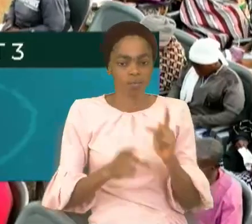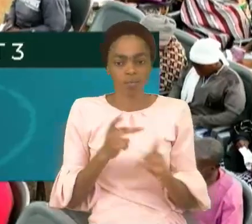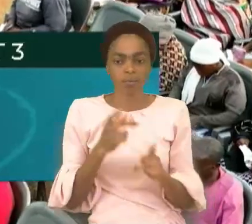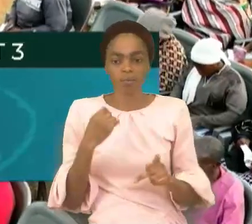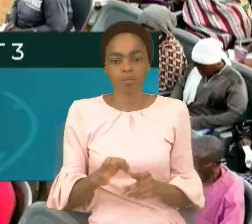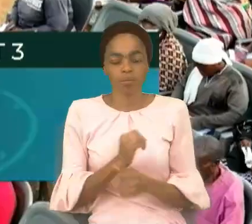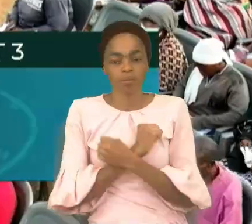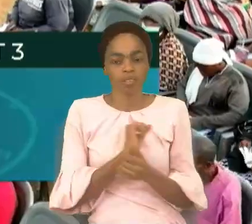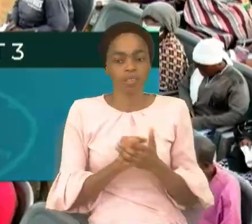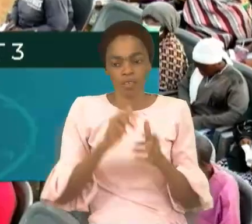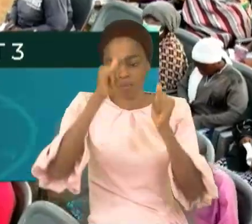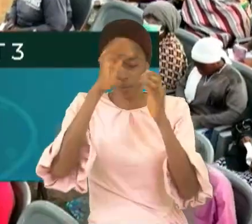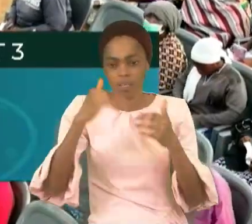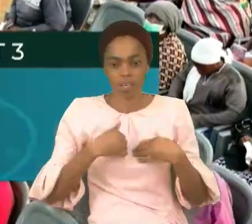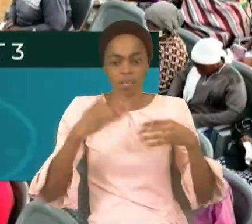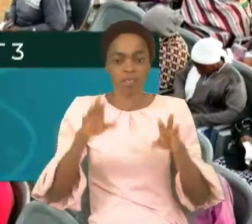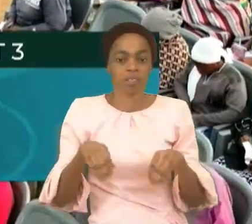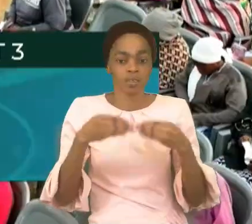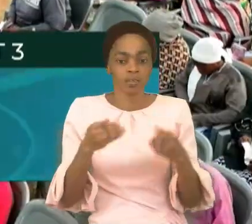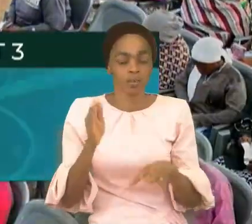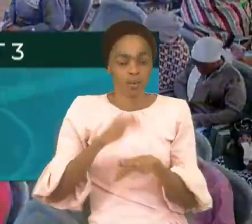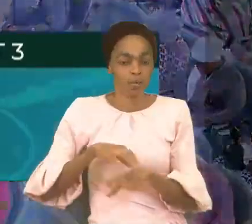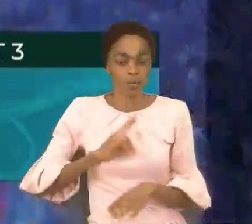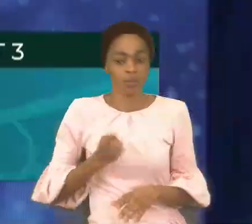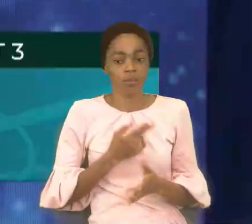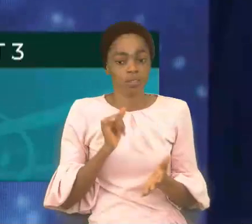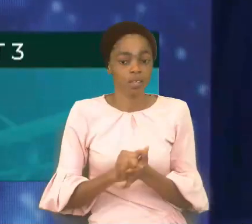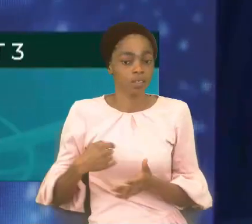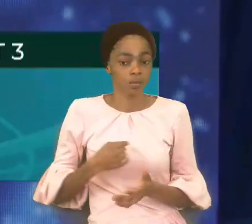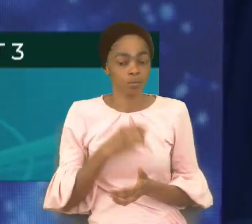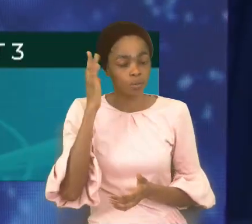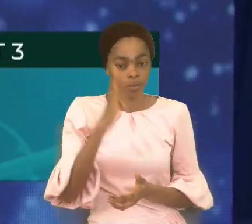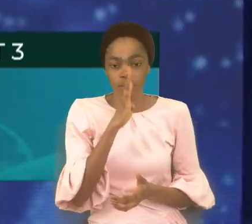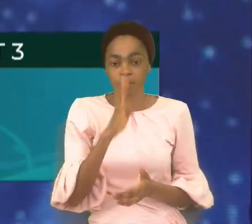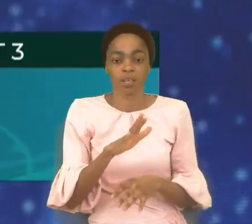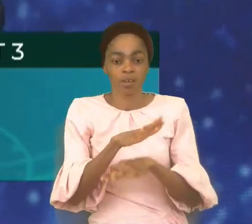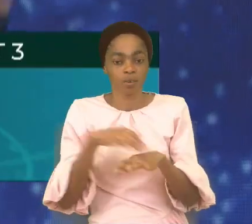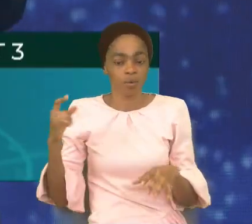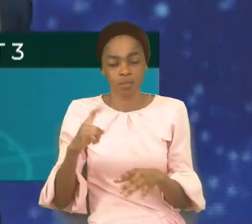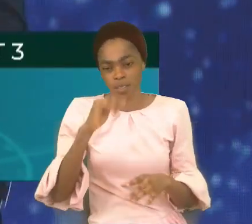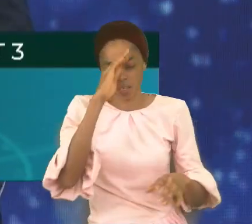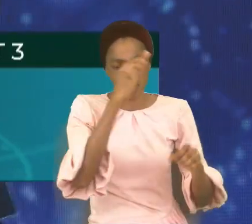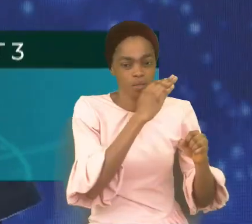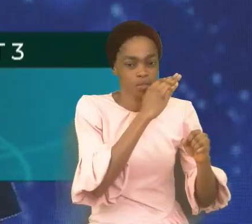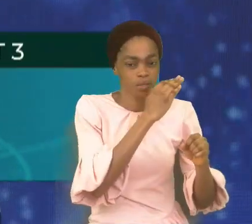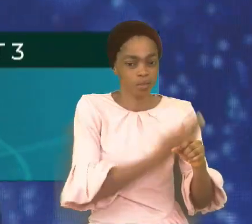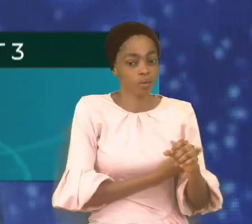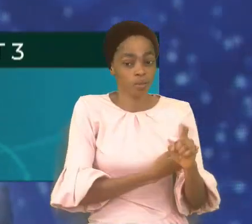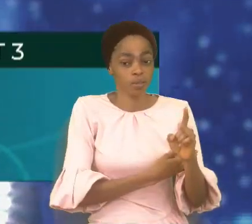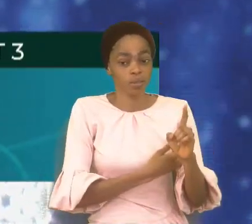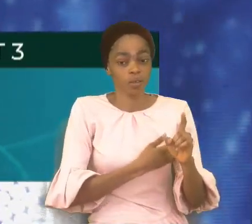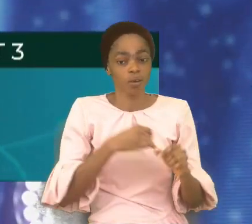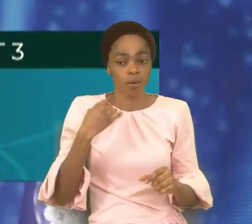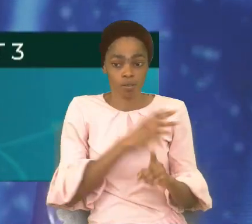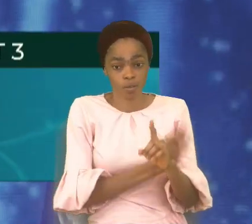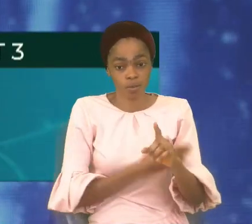we shall be called the sons of God. Therefore, the world knoweth us not,